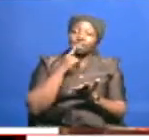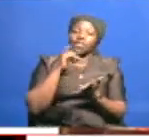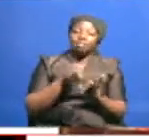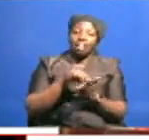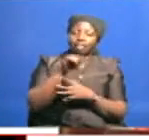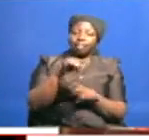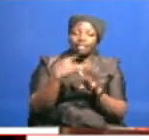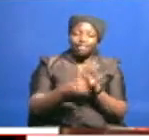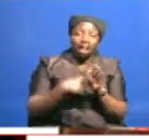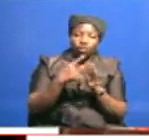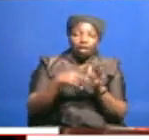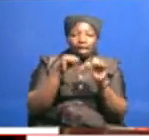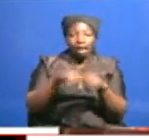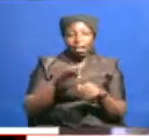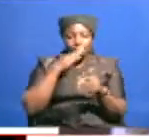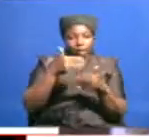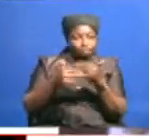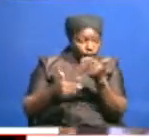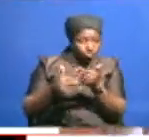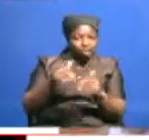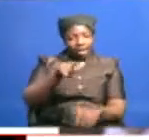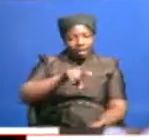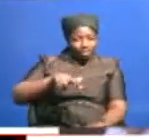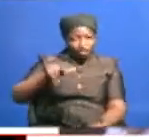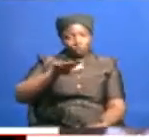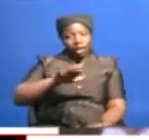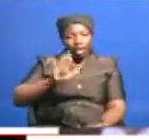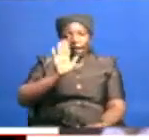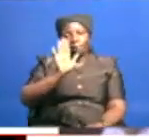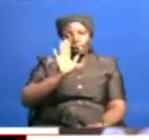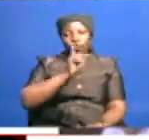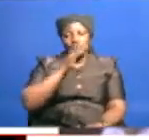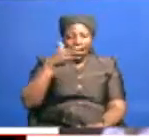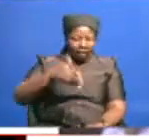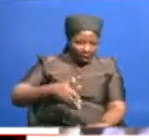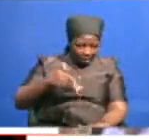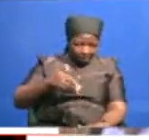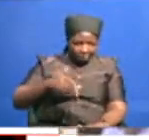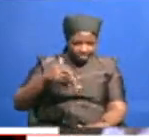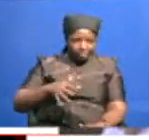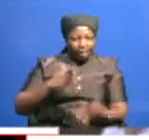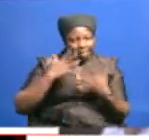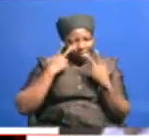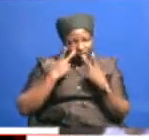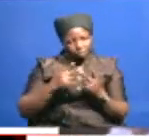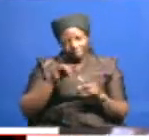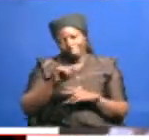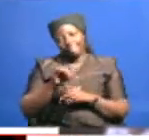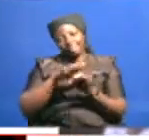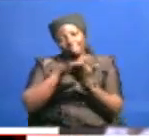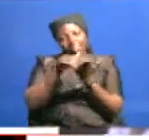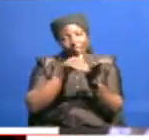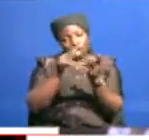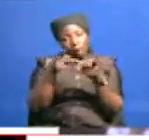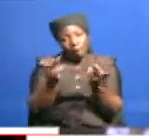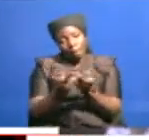kiwanda ijengwe hapa kwenu. Kwa hivyo hapa mahali hapa waliona ndio mahali central ambao